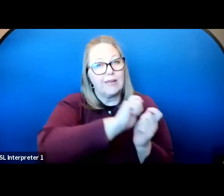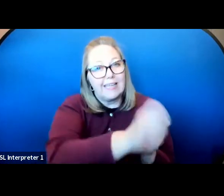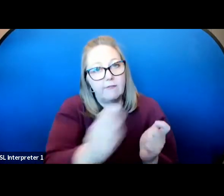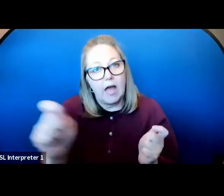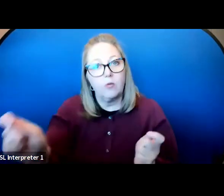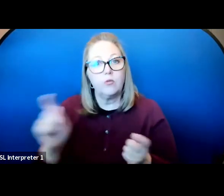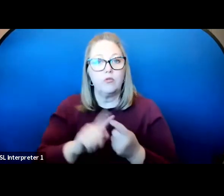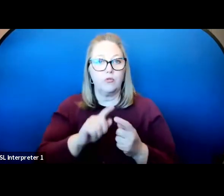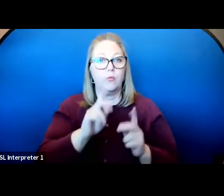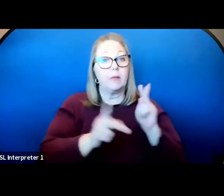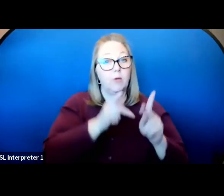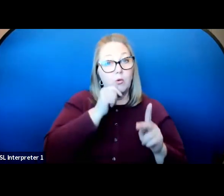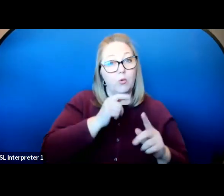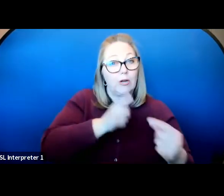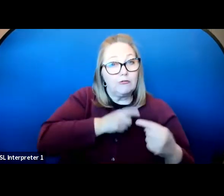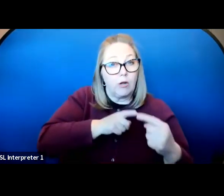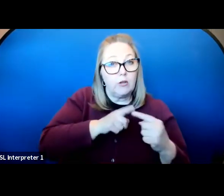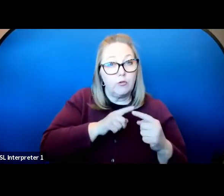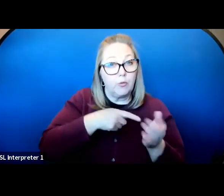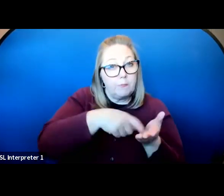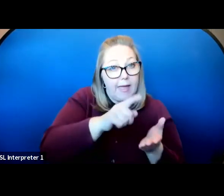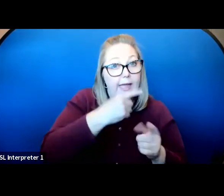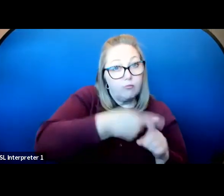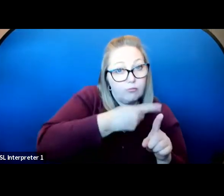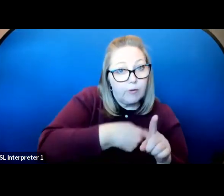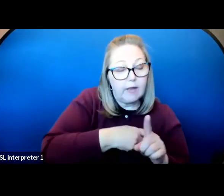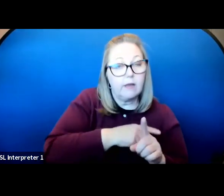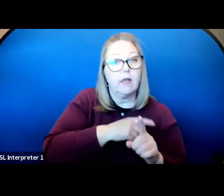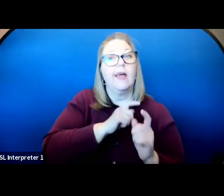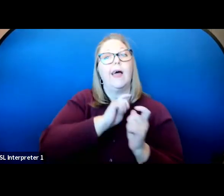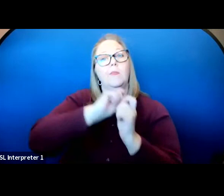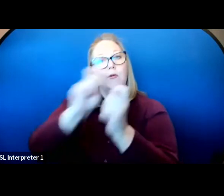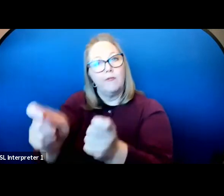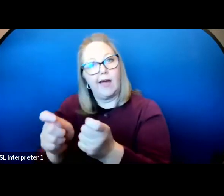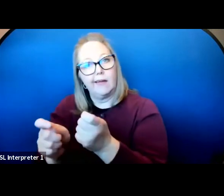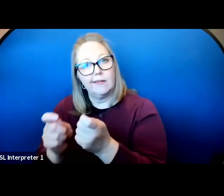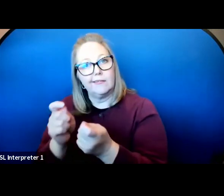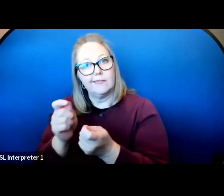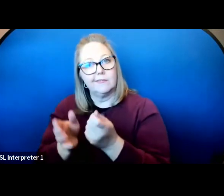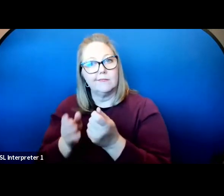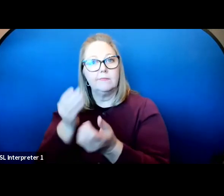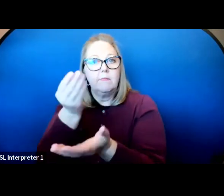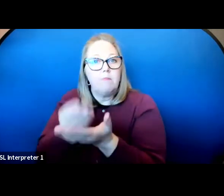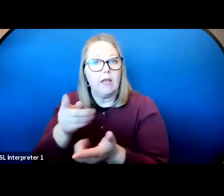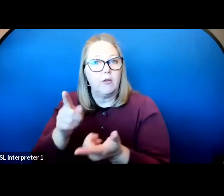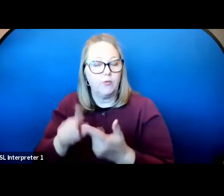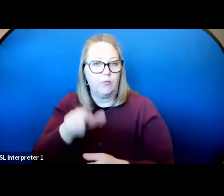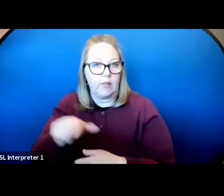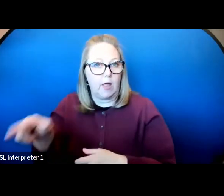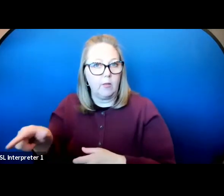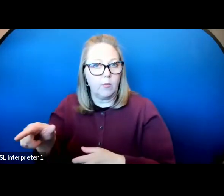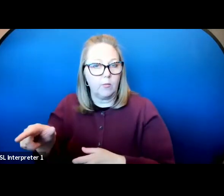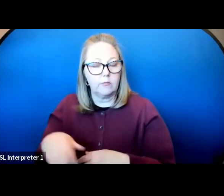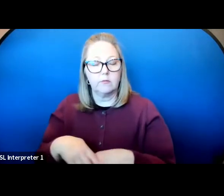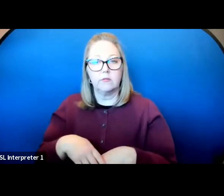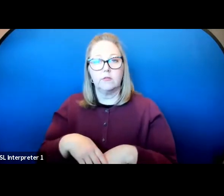rent, and also to provide assistance to those landlords who have been also working through this pandemic. In fact, nearly $90 million